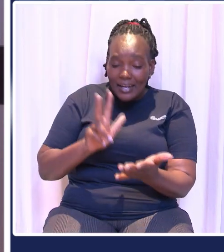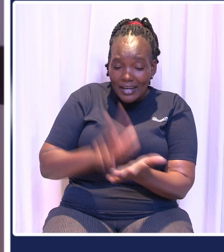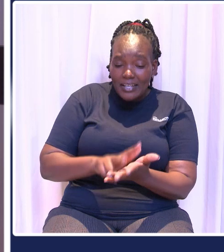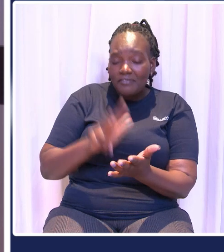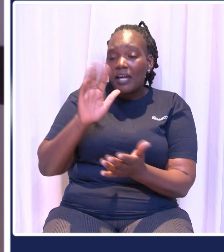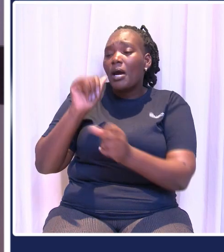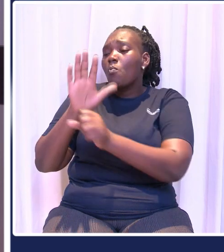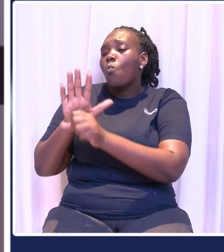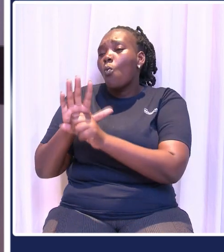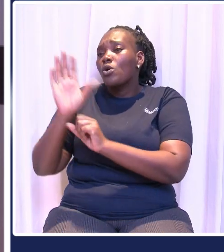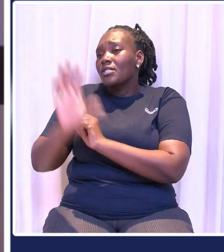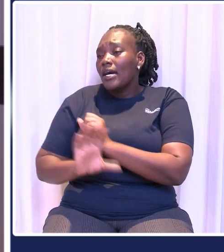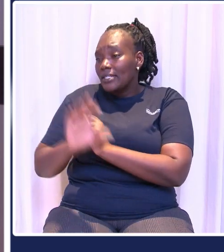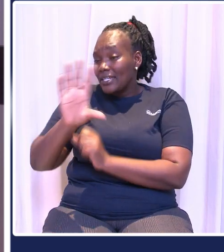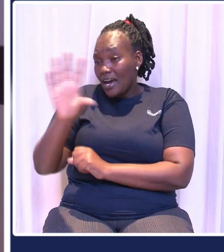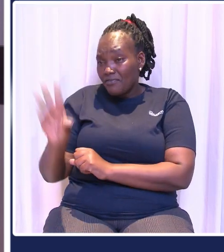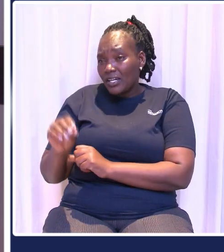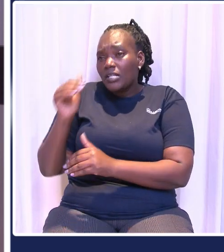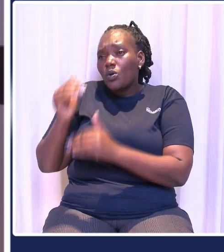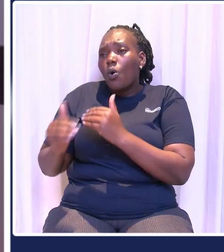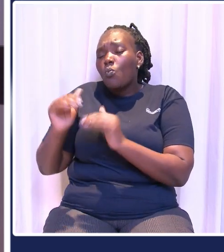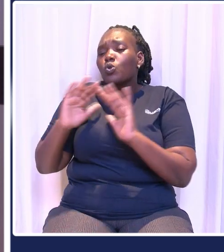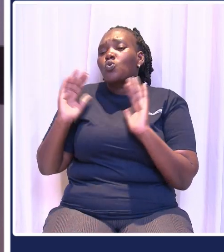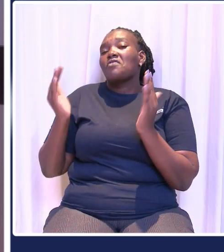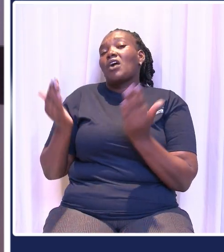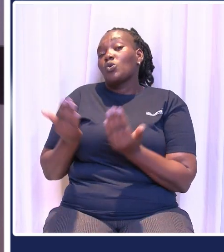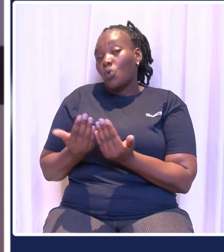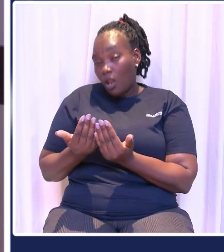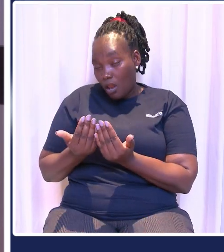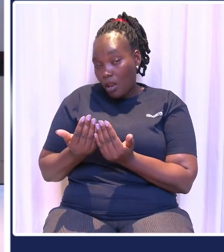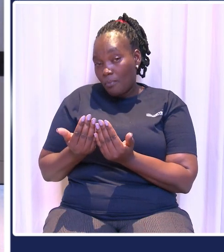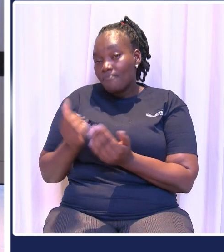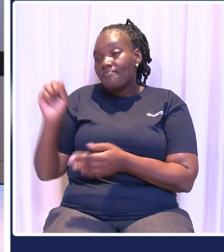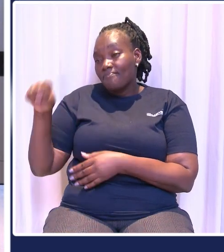Africa. So, it's almost universal.